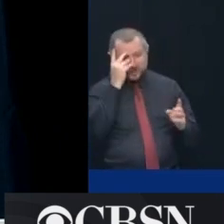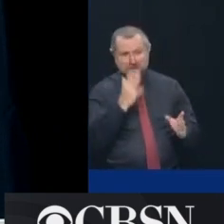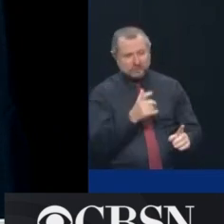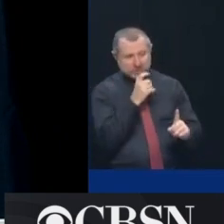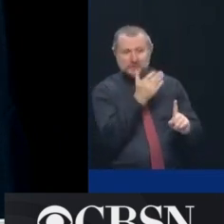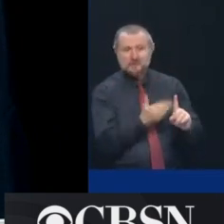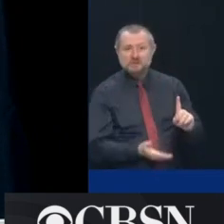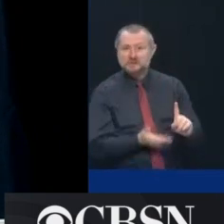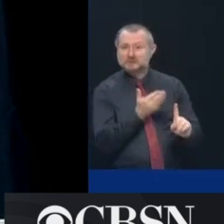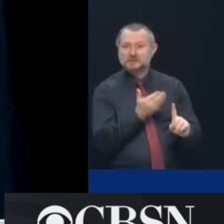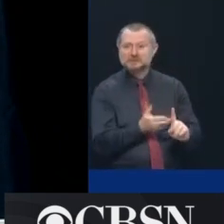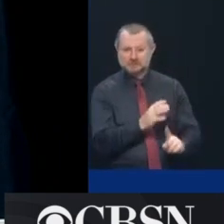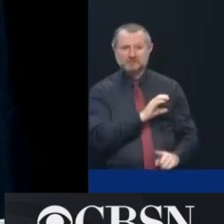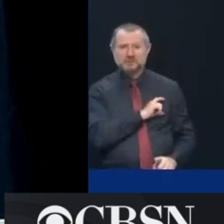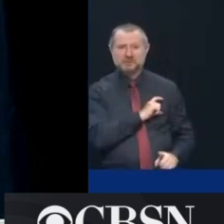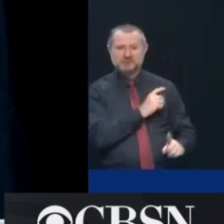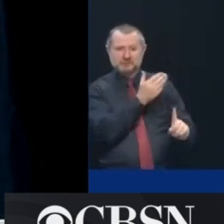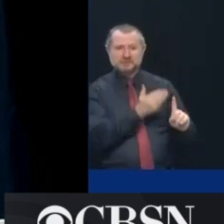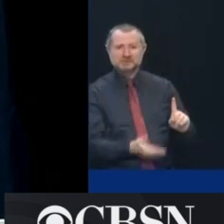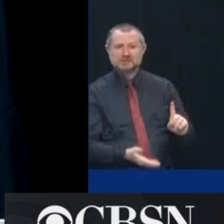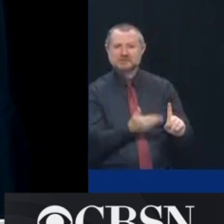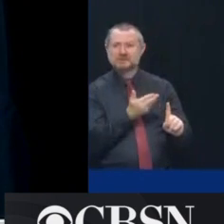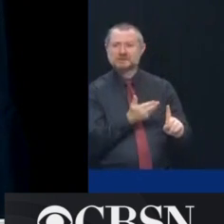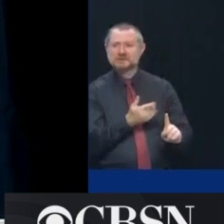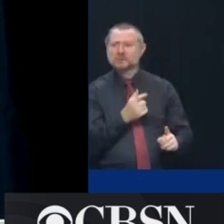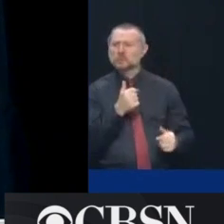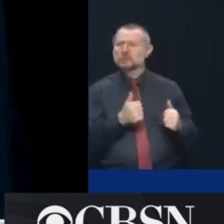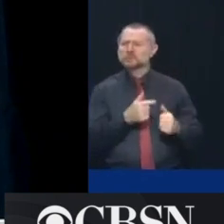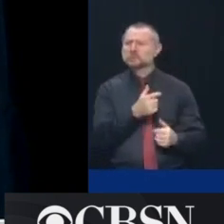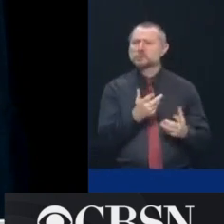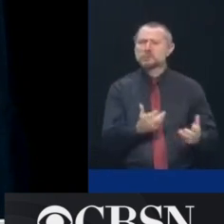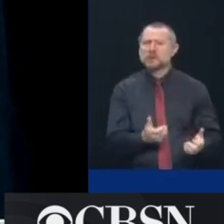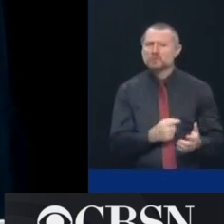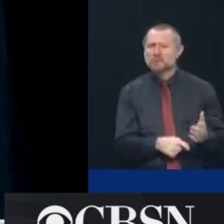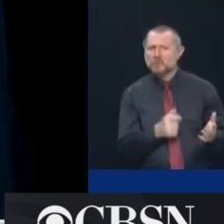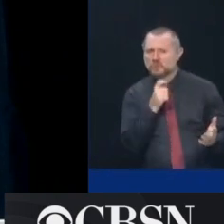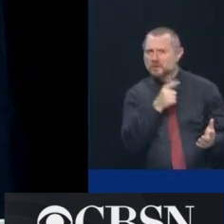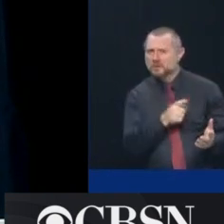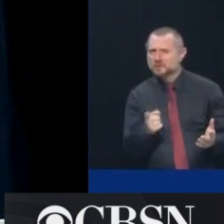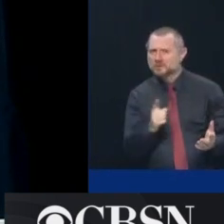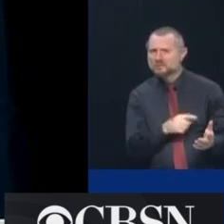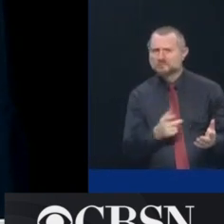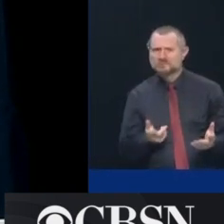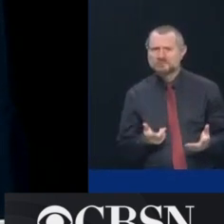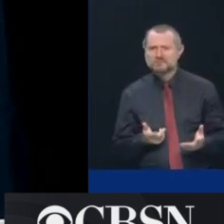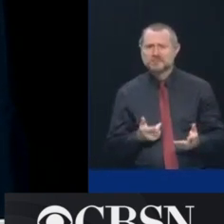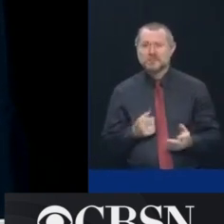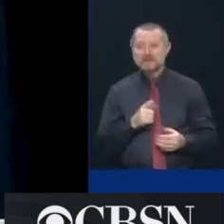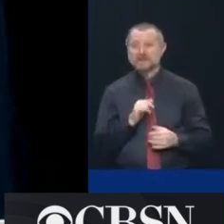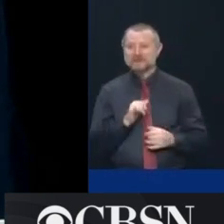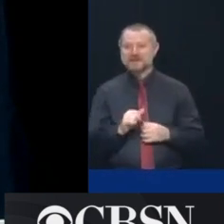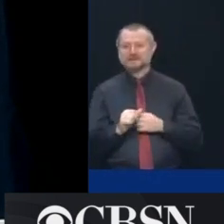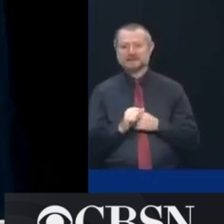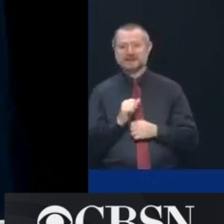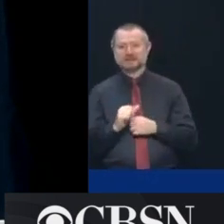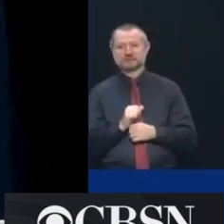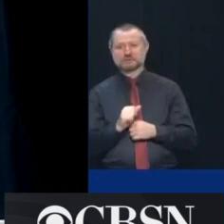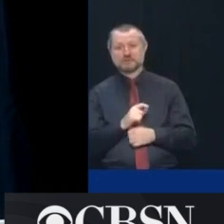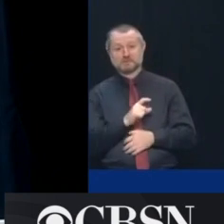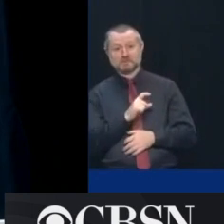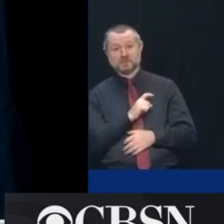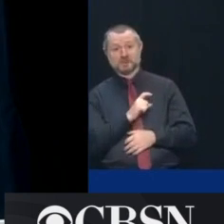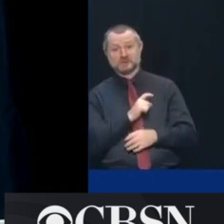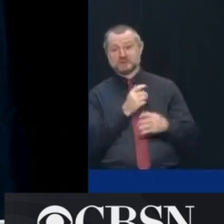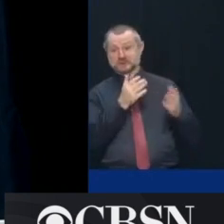enforcement officer? You have to pick, because it gets very dangerous when a law enforcement